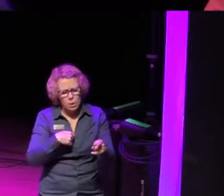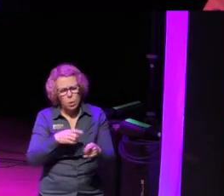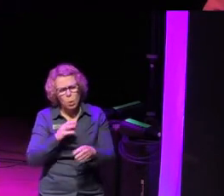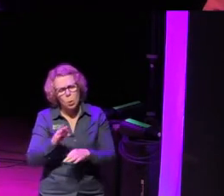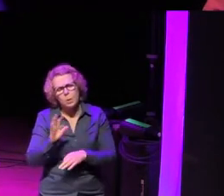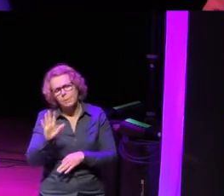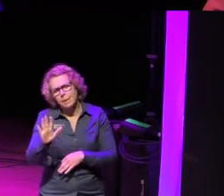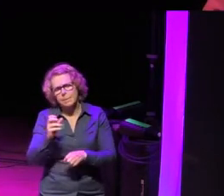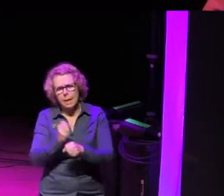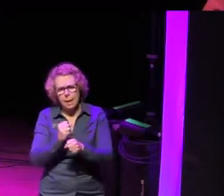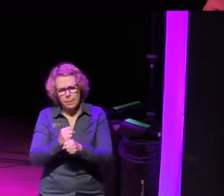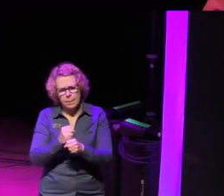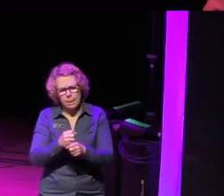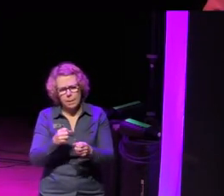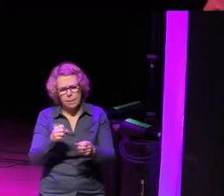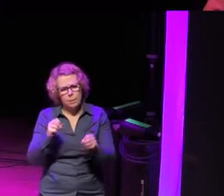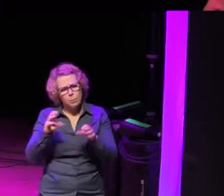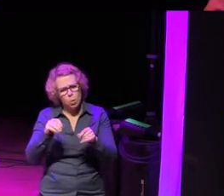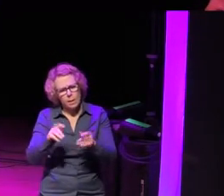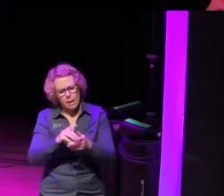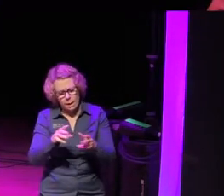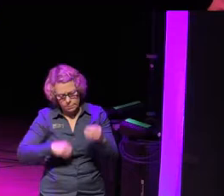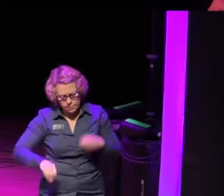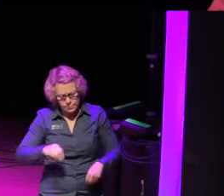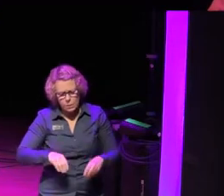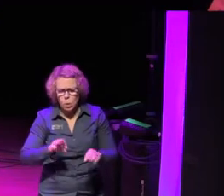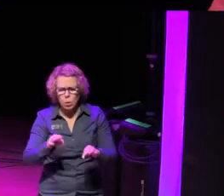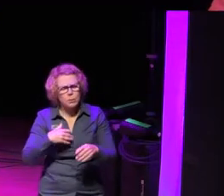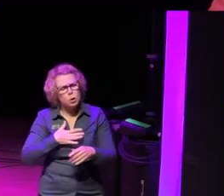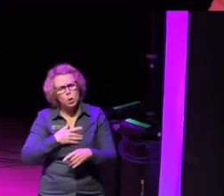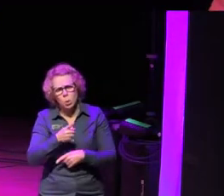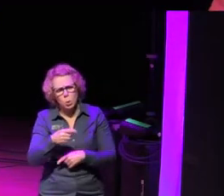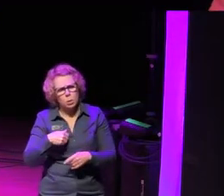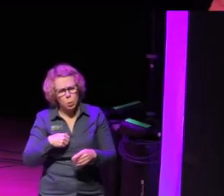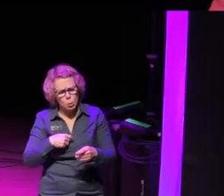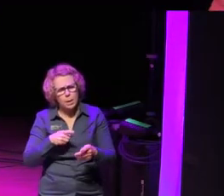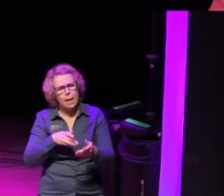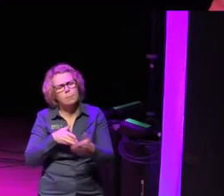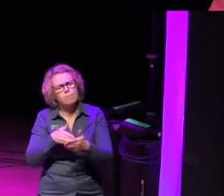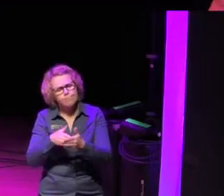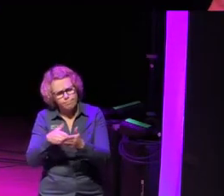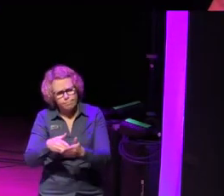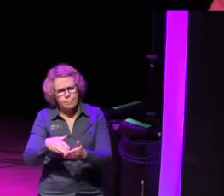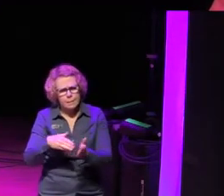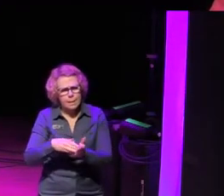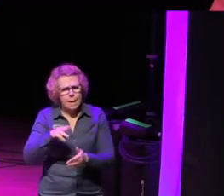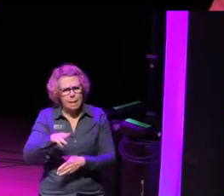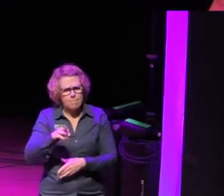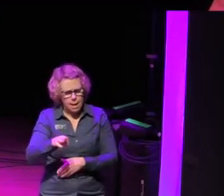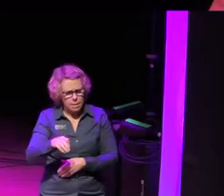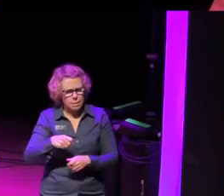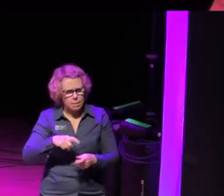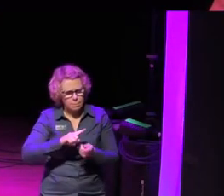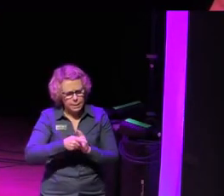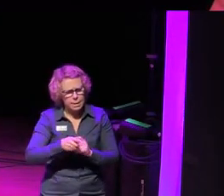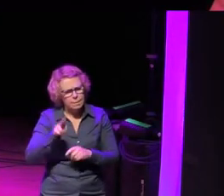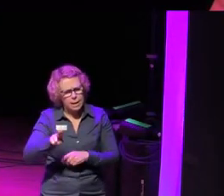work any examples of how corruption impedes human rights? Yeah, I think